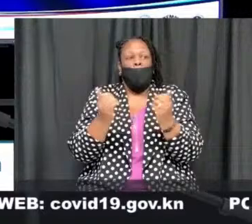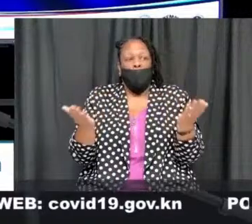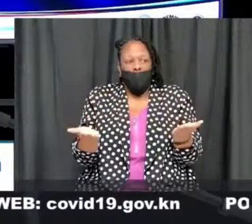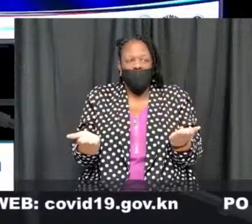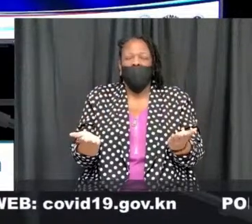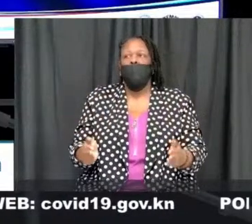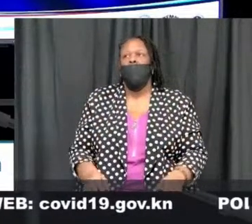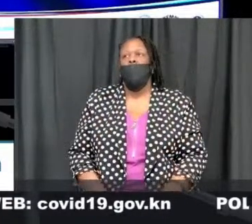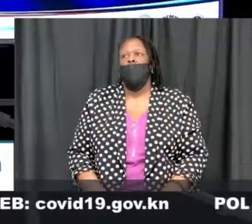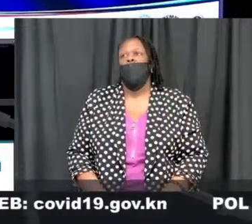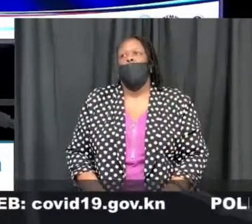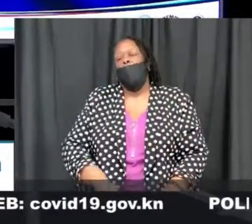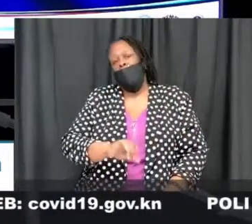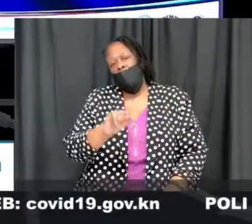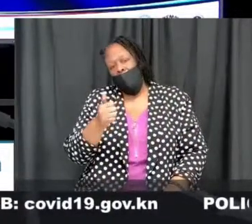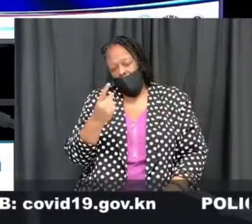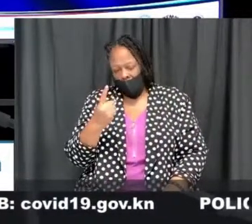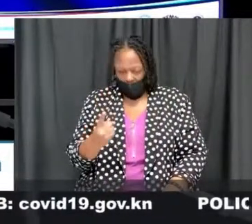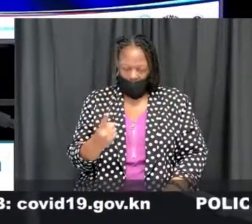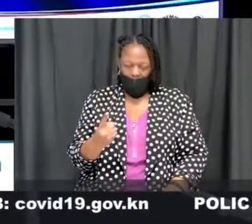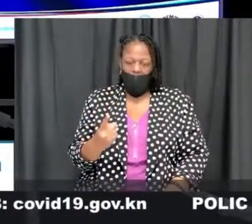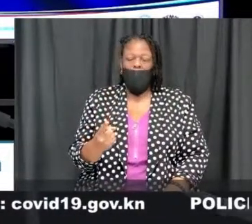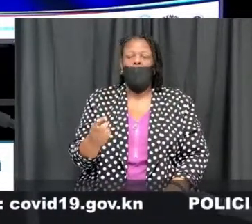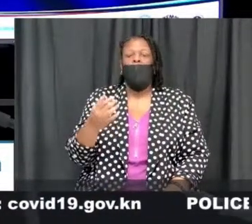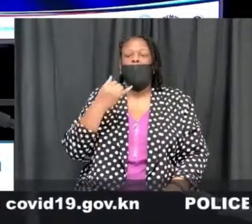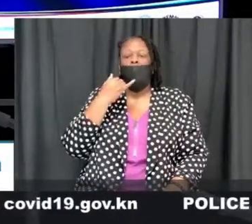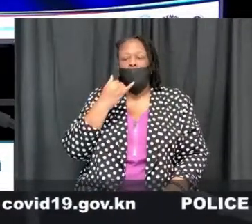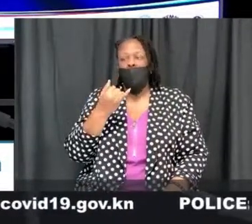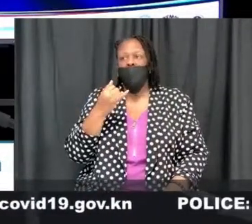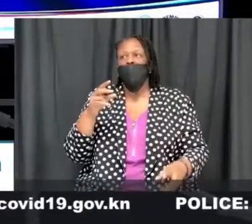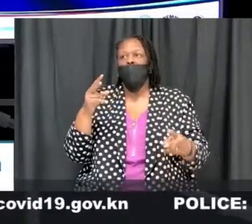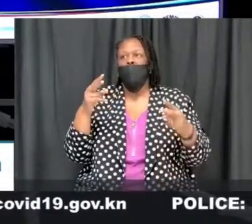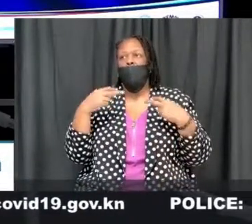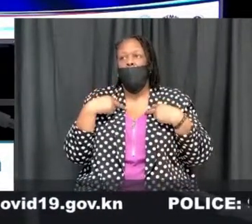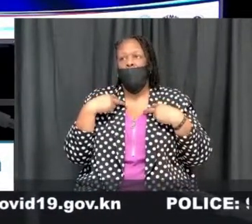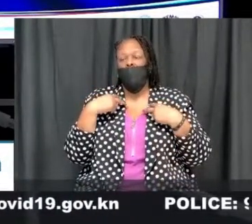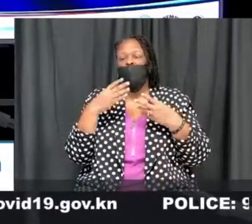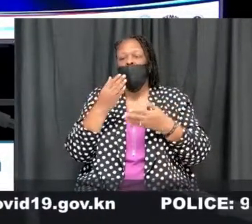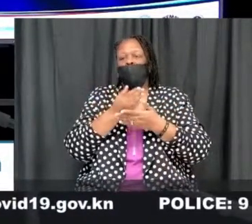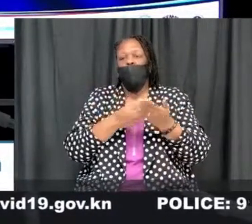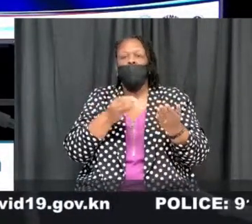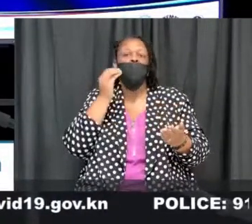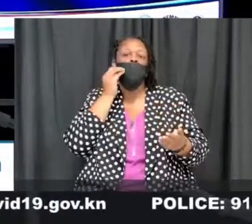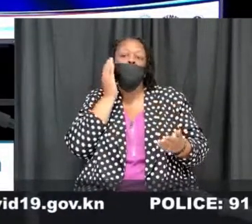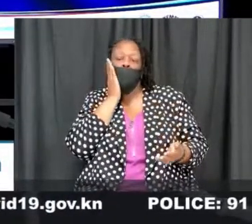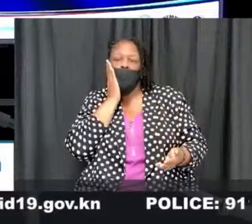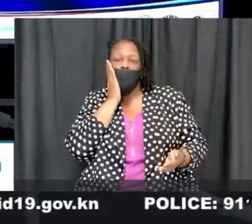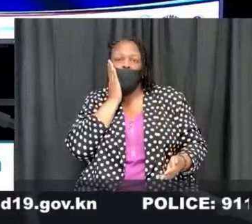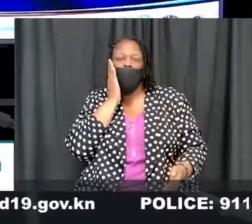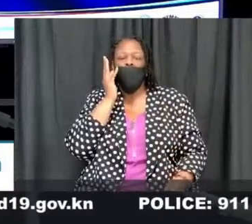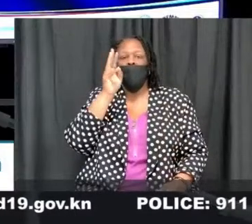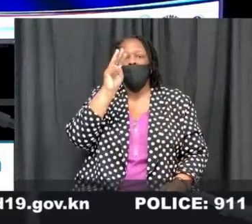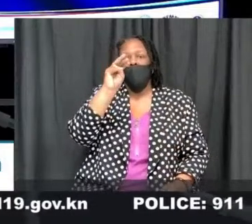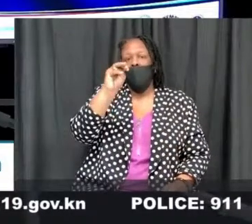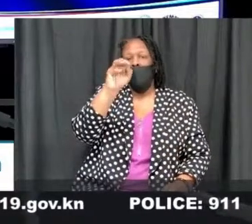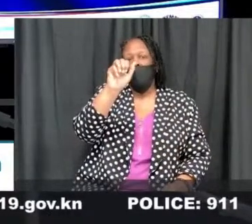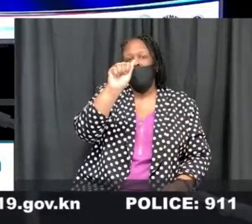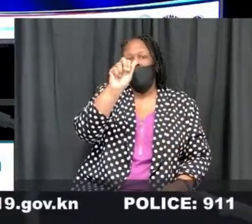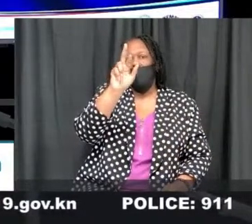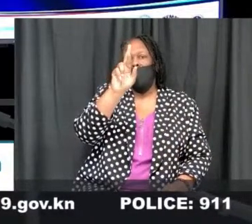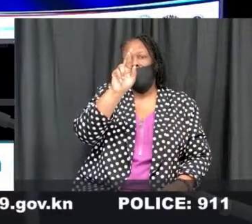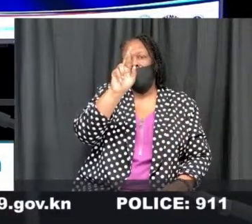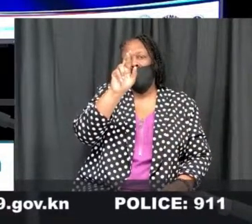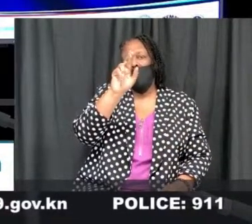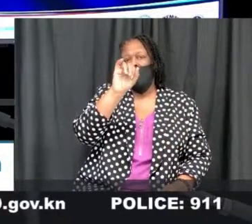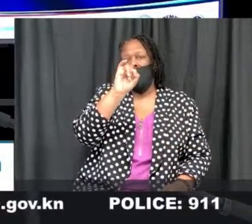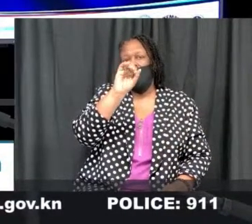the next option is what you just mentioned, Mr. Williams. I want to thank the Marriott Hotel, who has come forward and